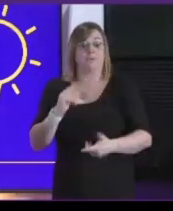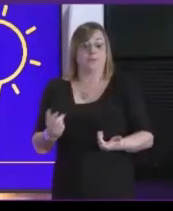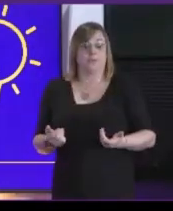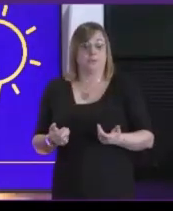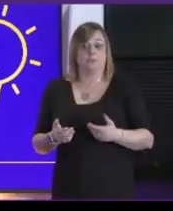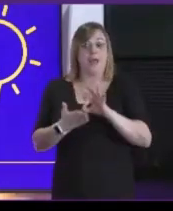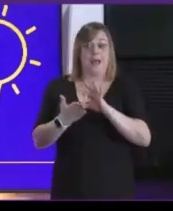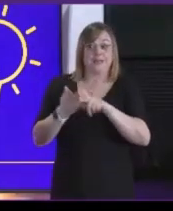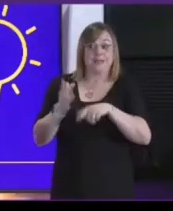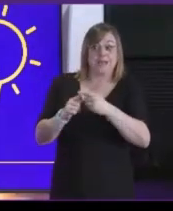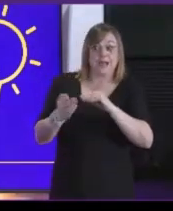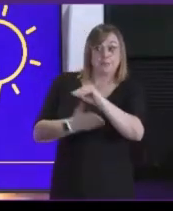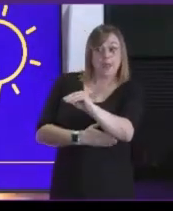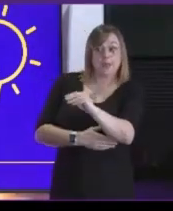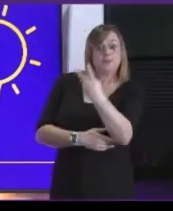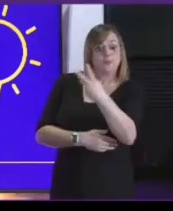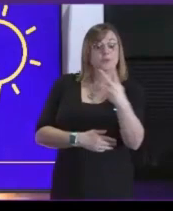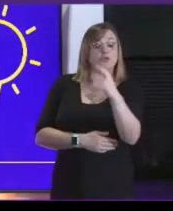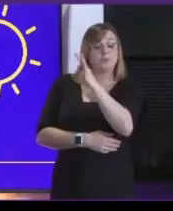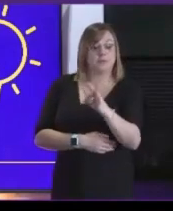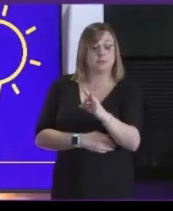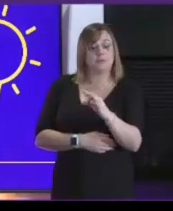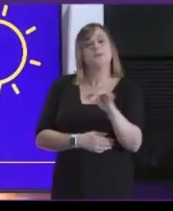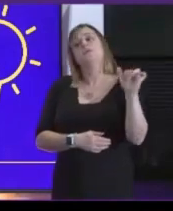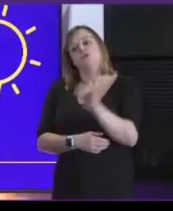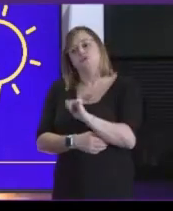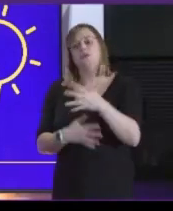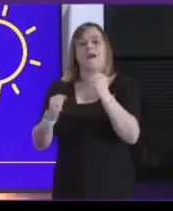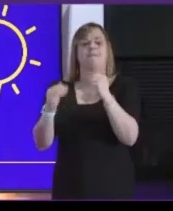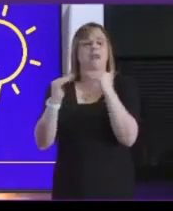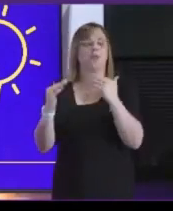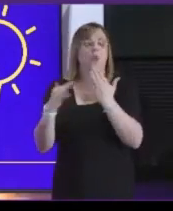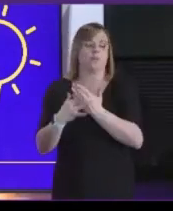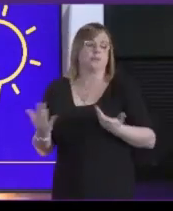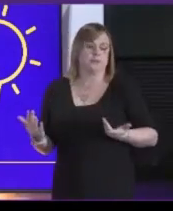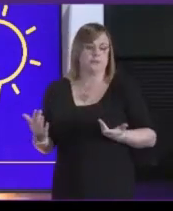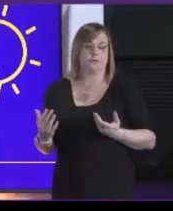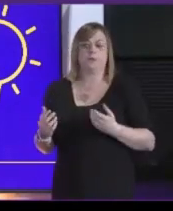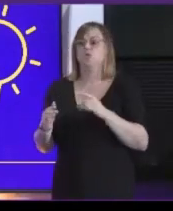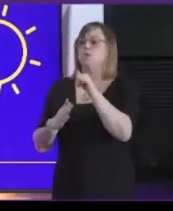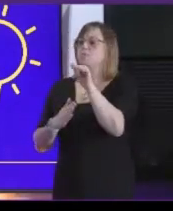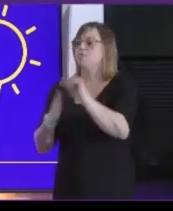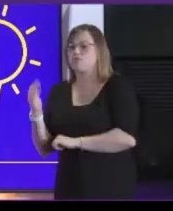taxpayers. And they deserve equal access to programs,